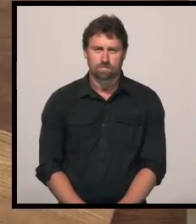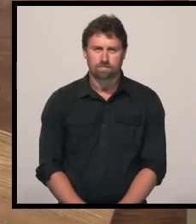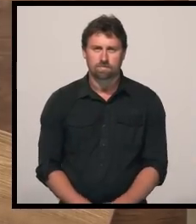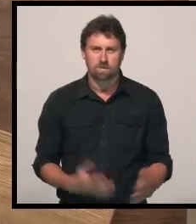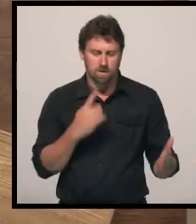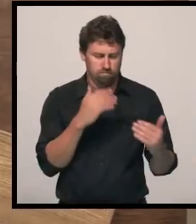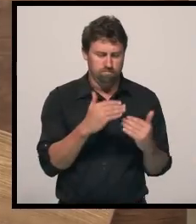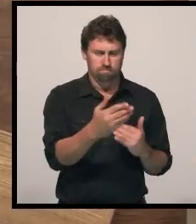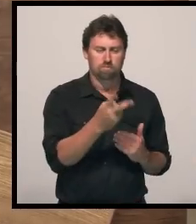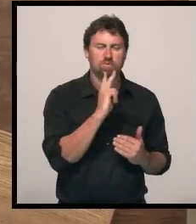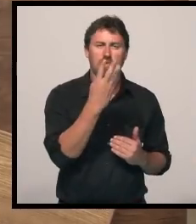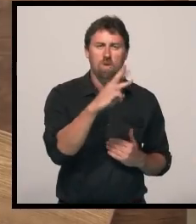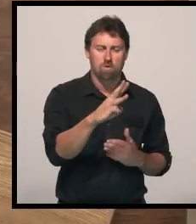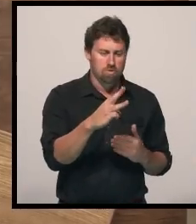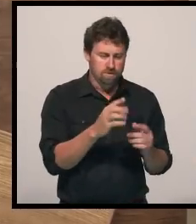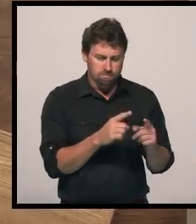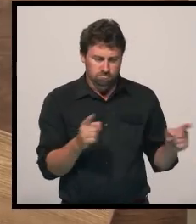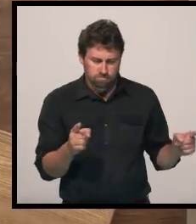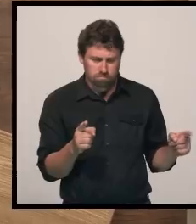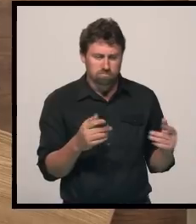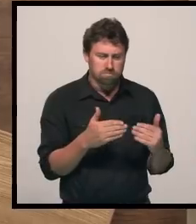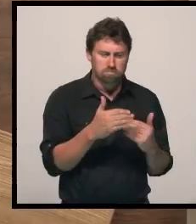230 by